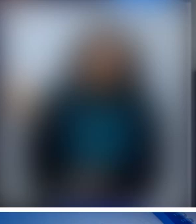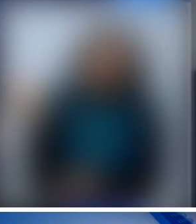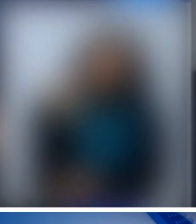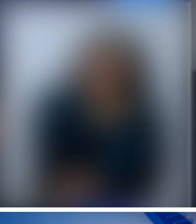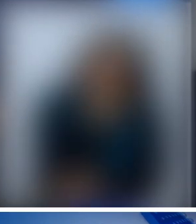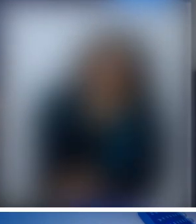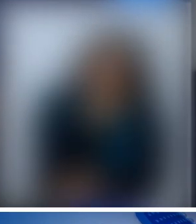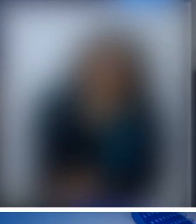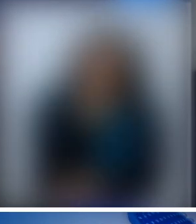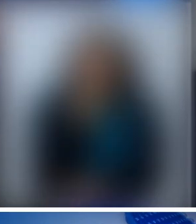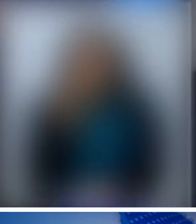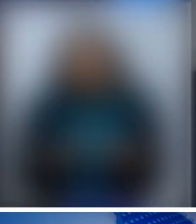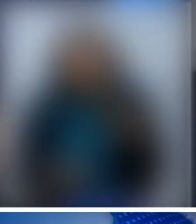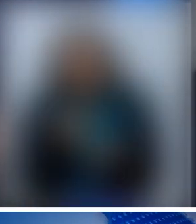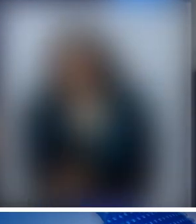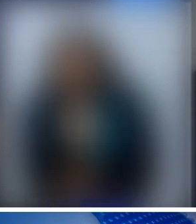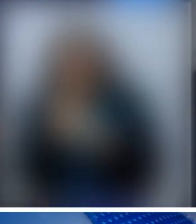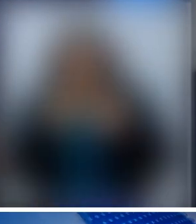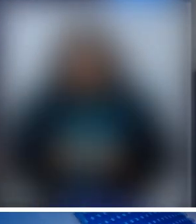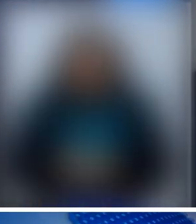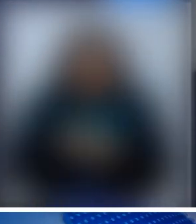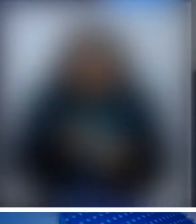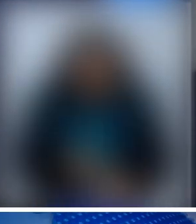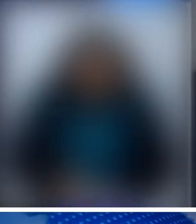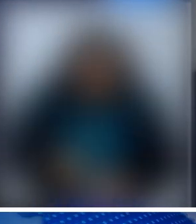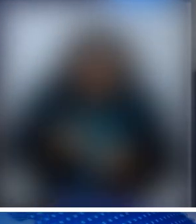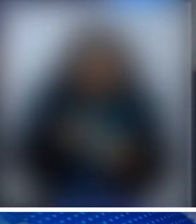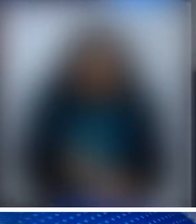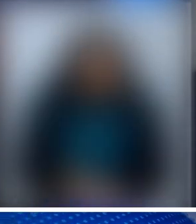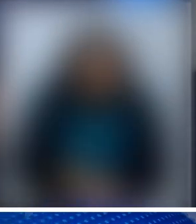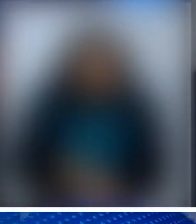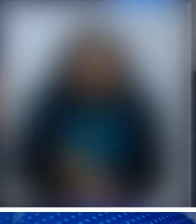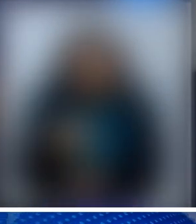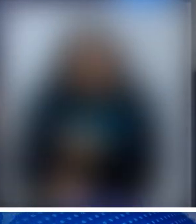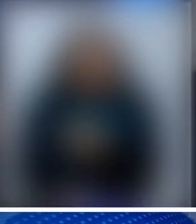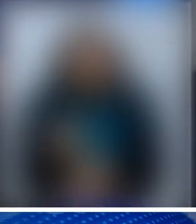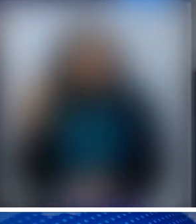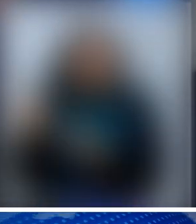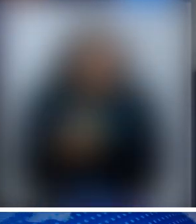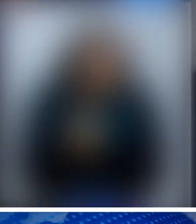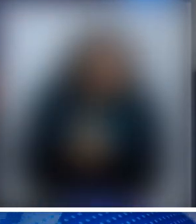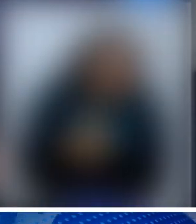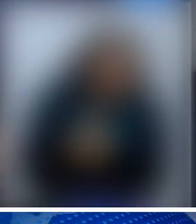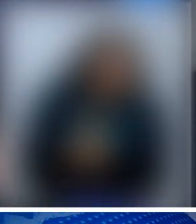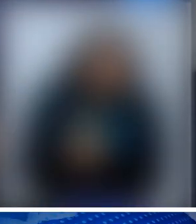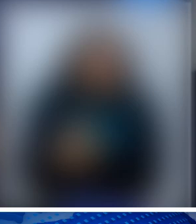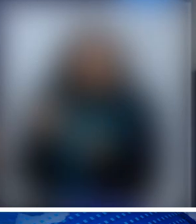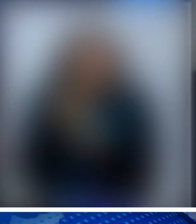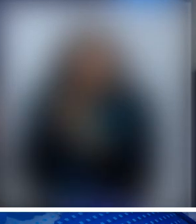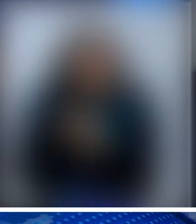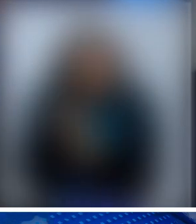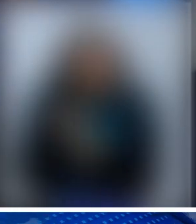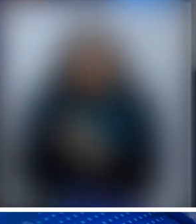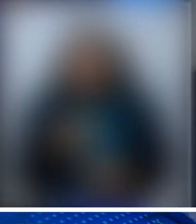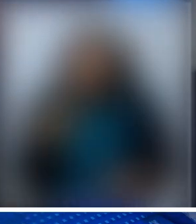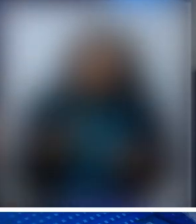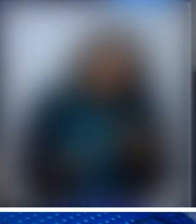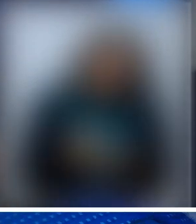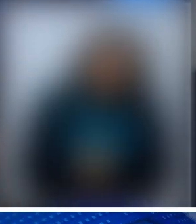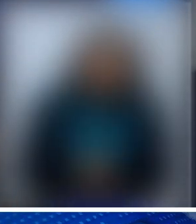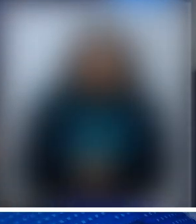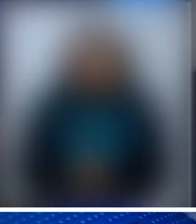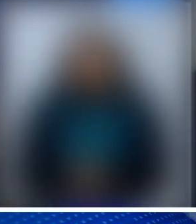both crop production and also livestock production, market access to food, for instance, issue